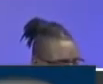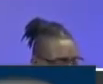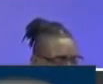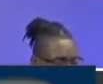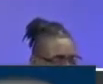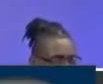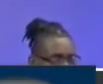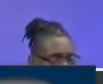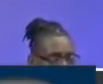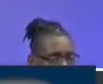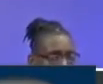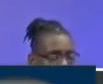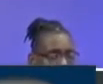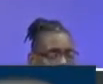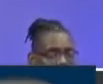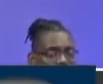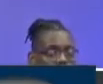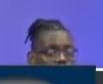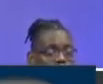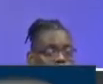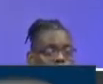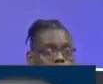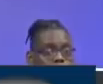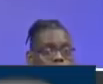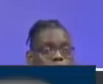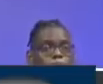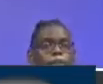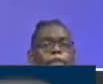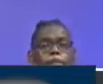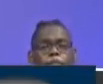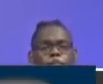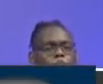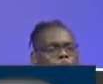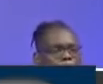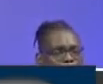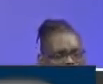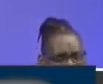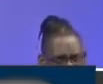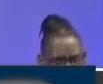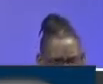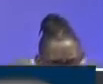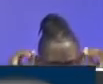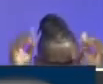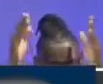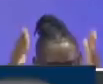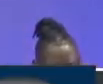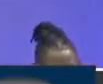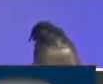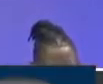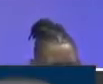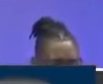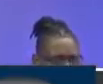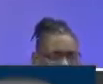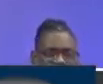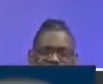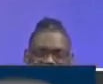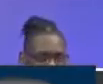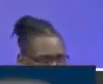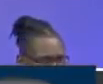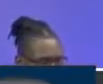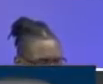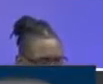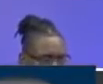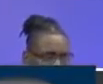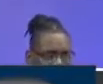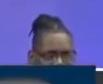Does that extend to teachers? It is not a vaccine mandate. It's a safe zone mandate. It's the creation of safe zones